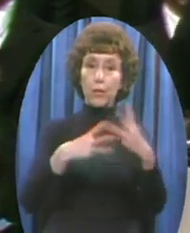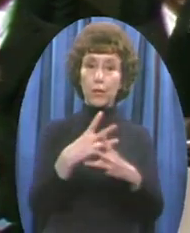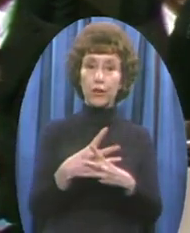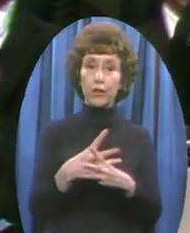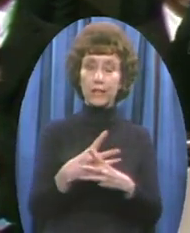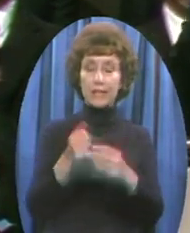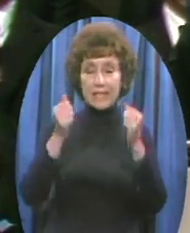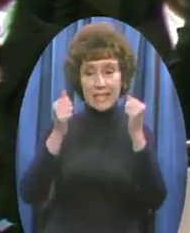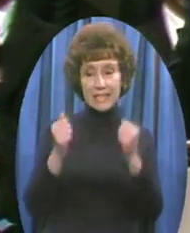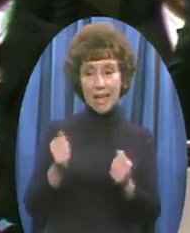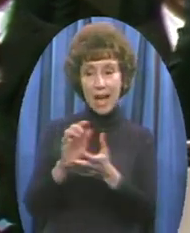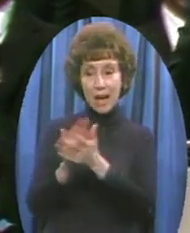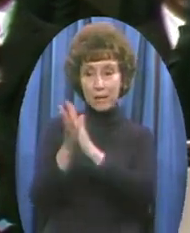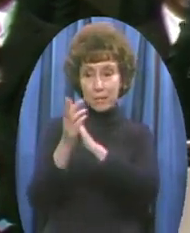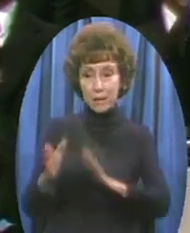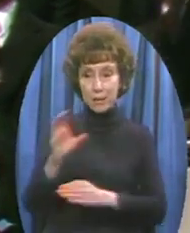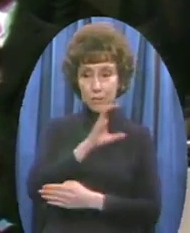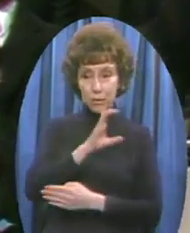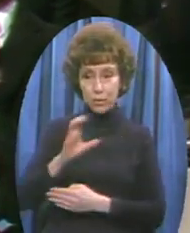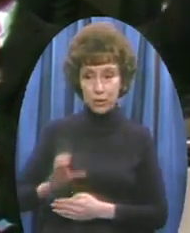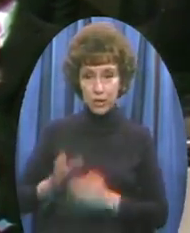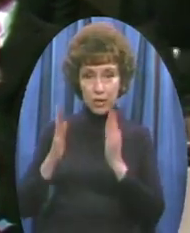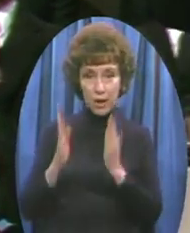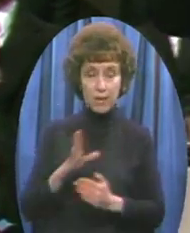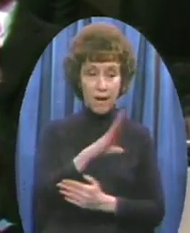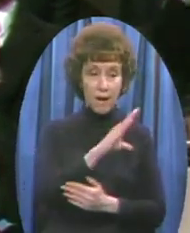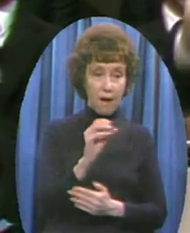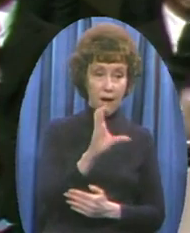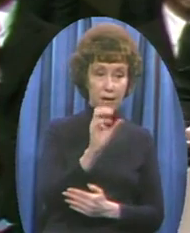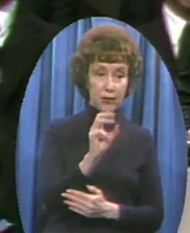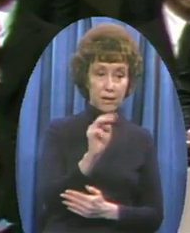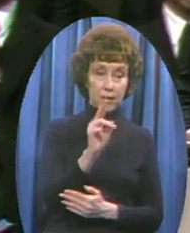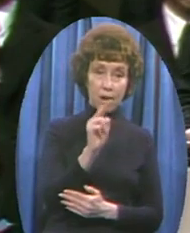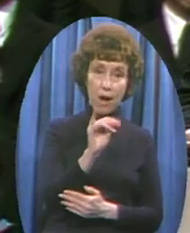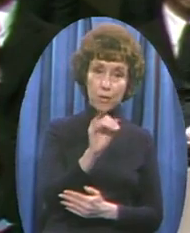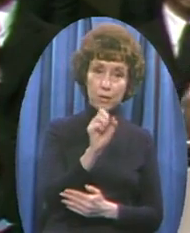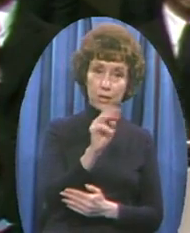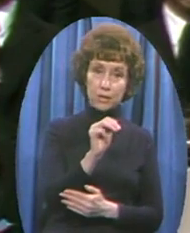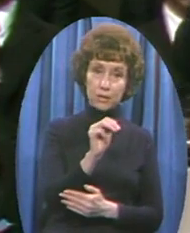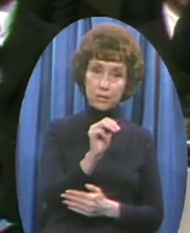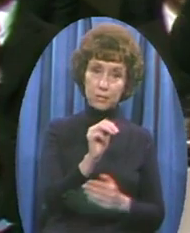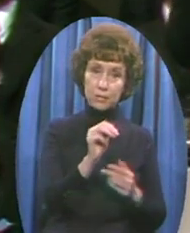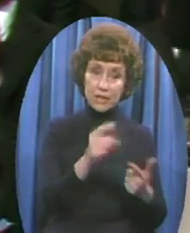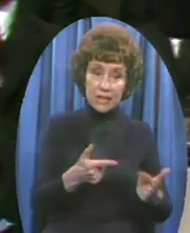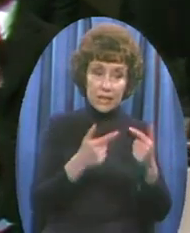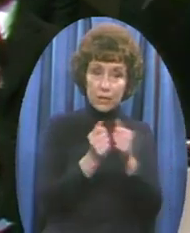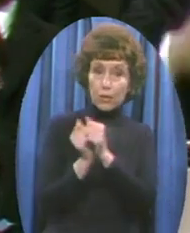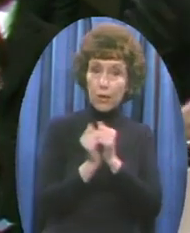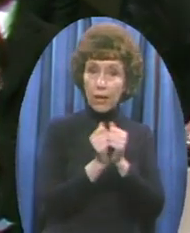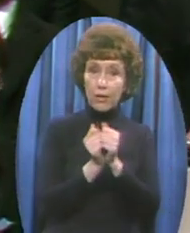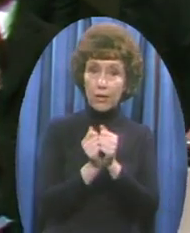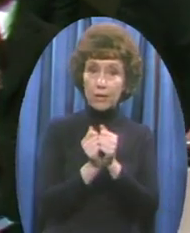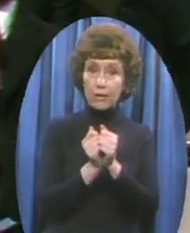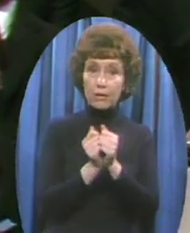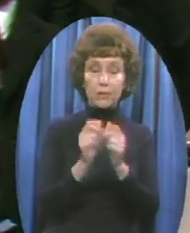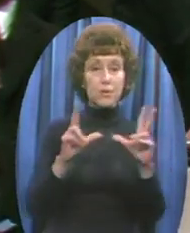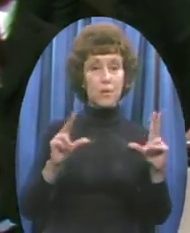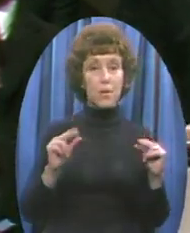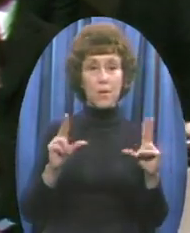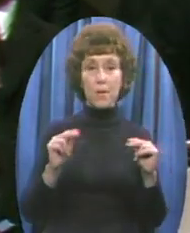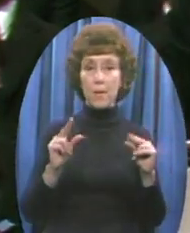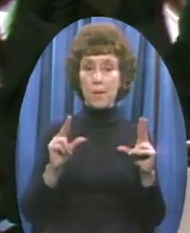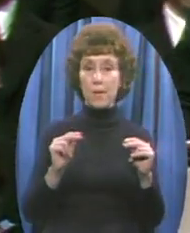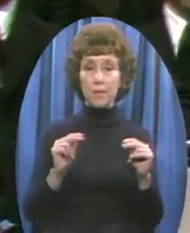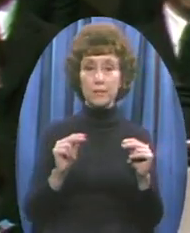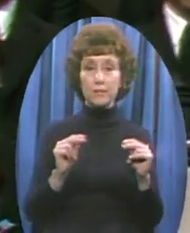with peaceful Christianity? Not unless we're willing to pay the price. Not unless we're willing to be properly defensed.